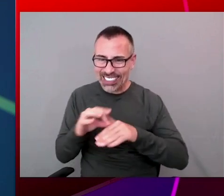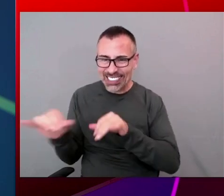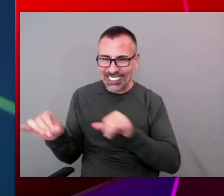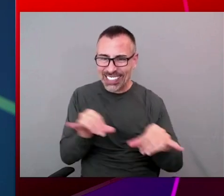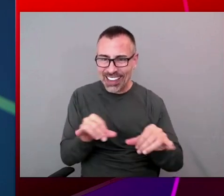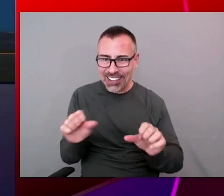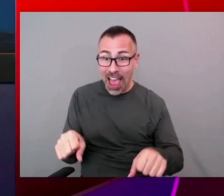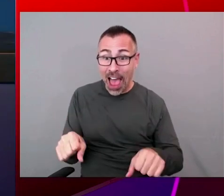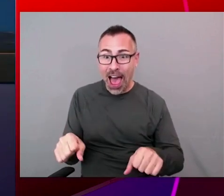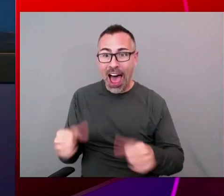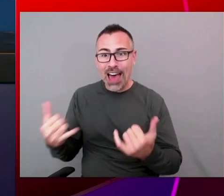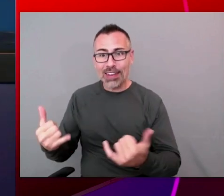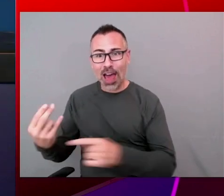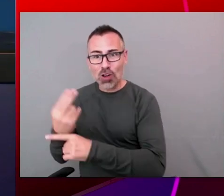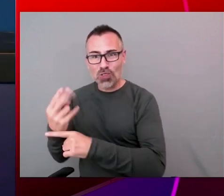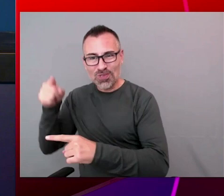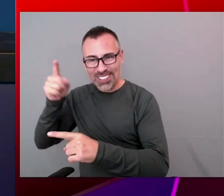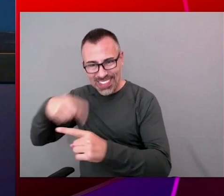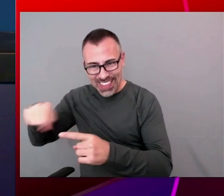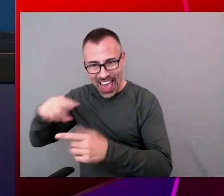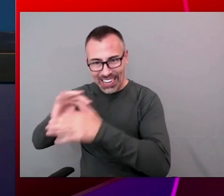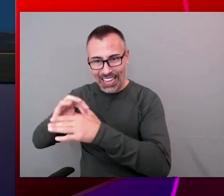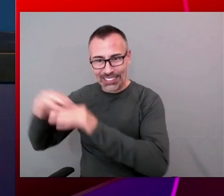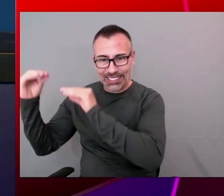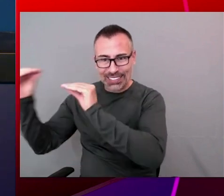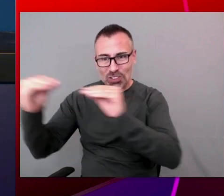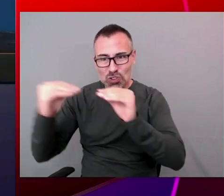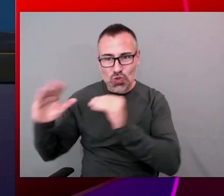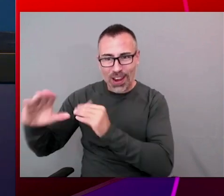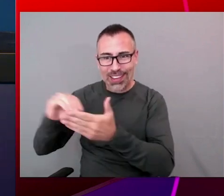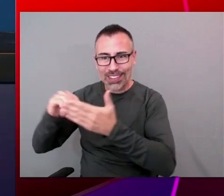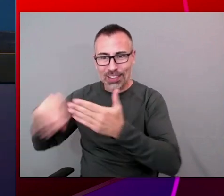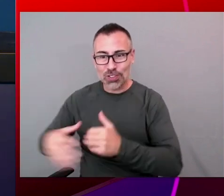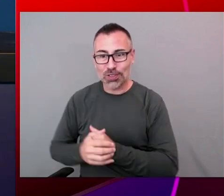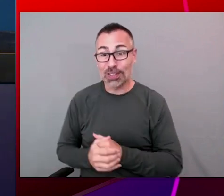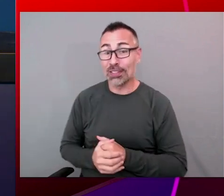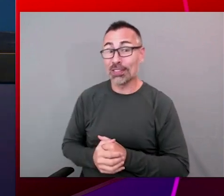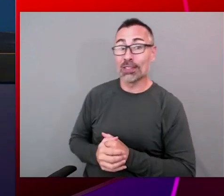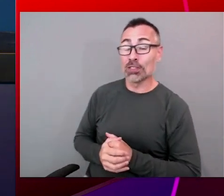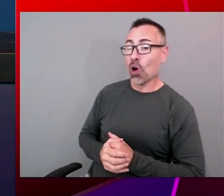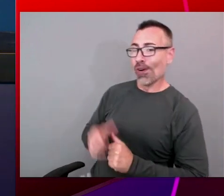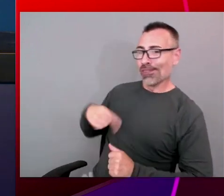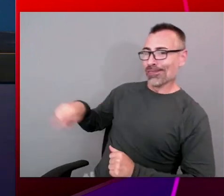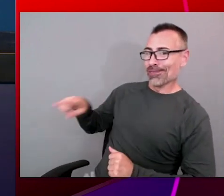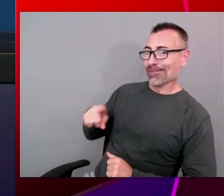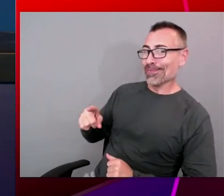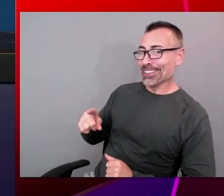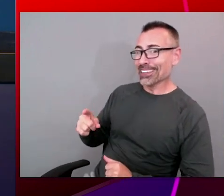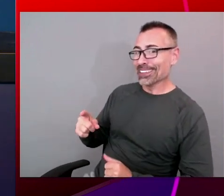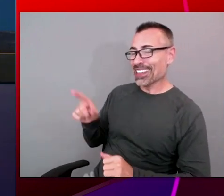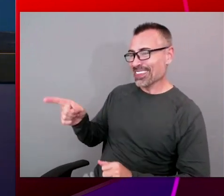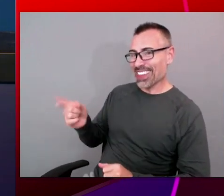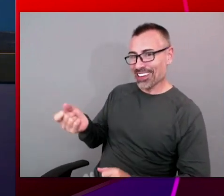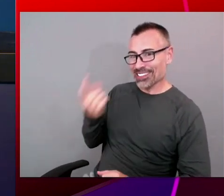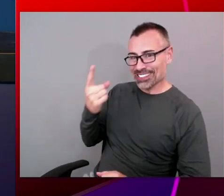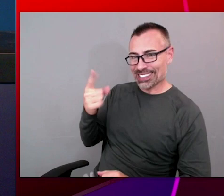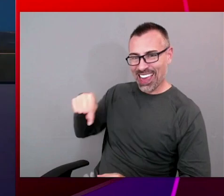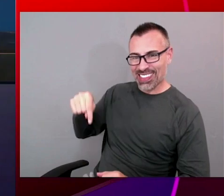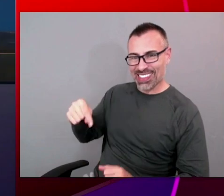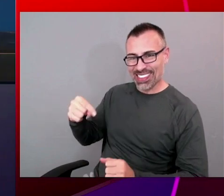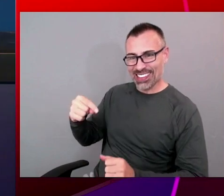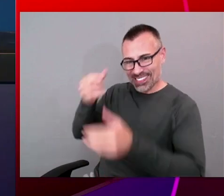it's safe to say they understand how valuable this new knowledge is. Yeah. Because they're wanting to share it with their students. Yes. Yeah, that's